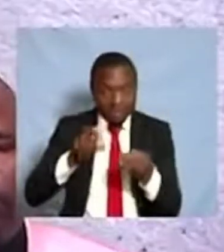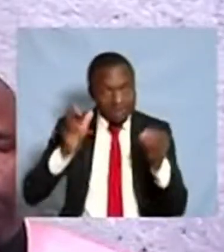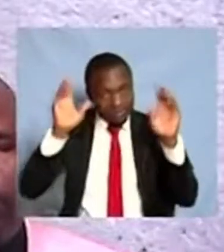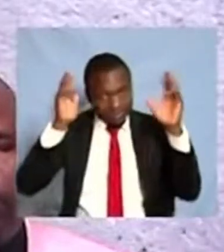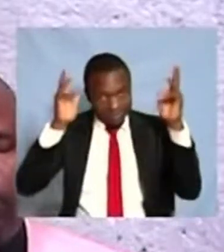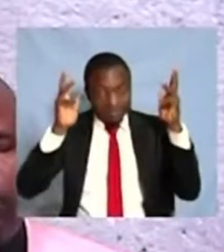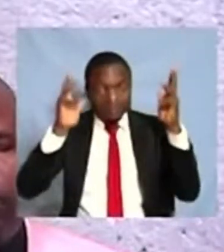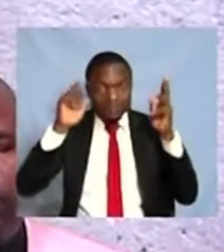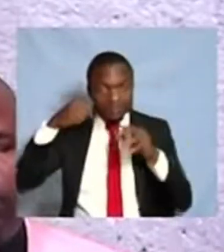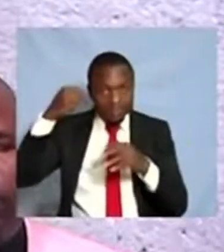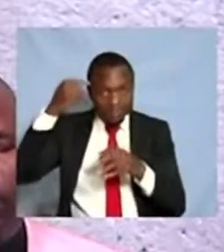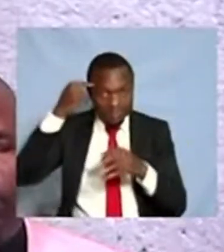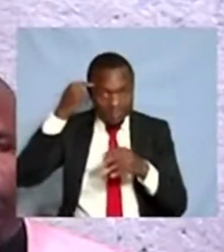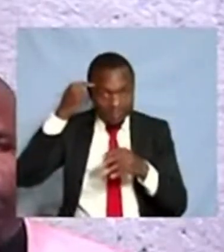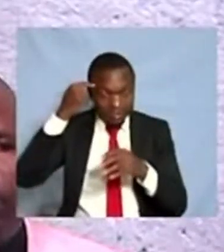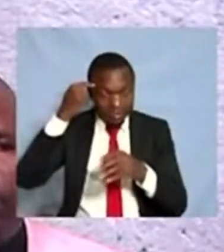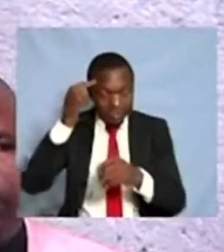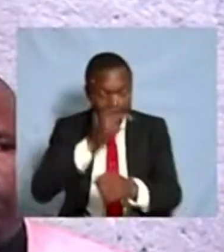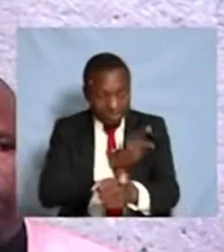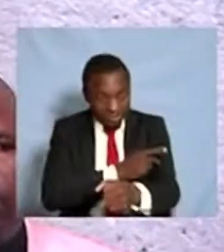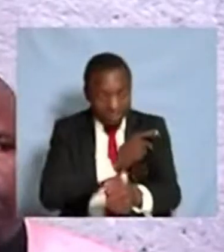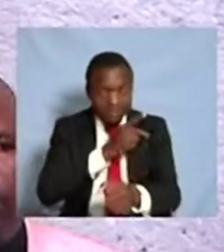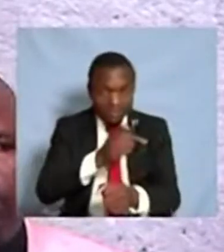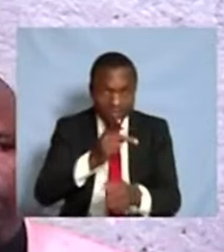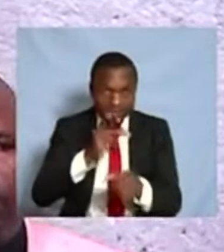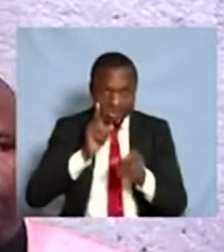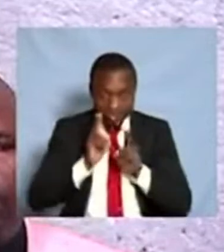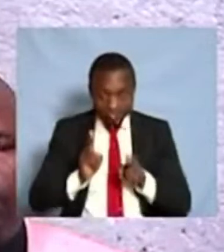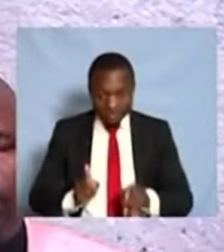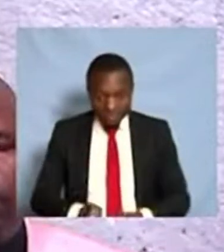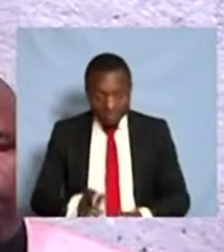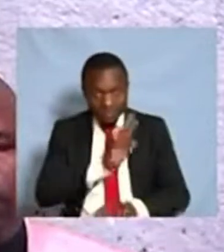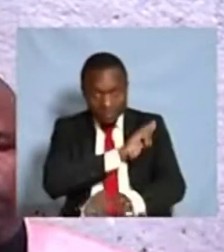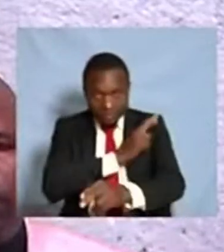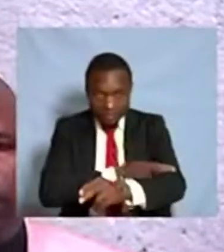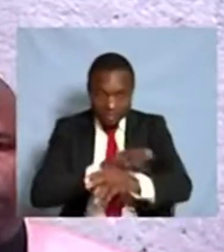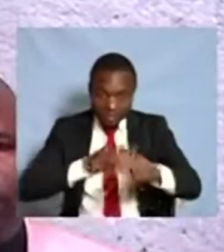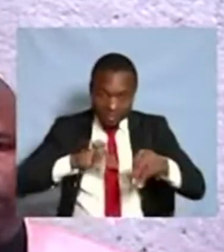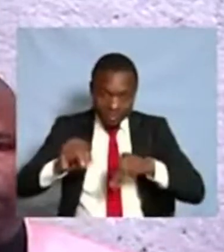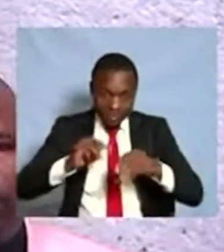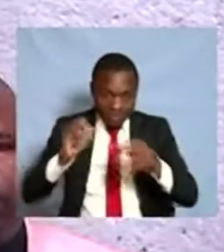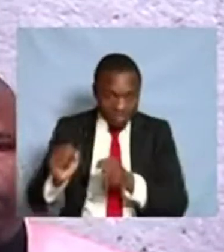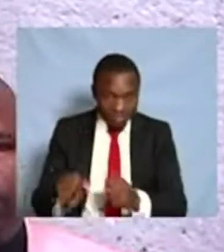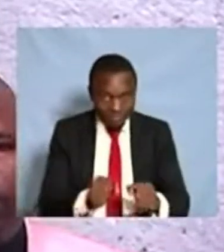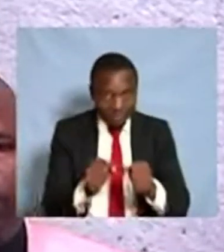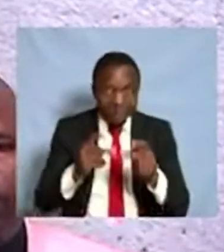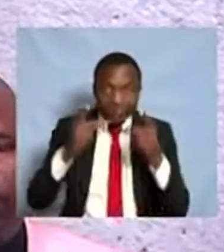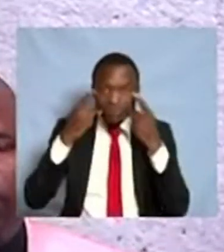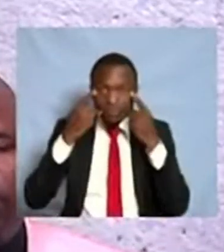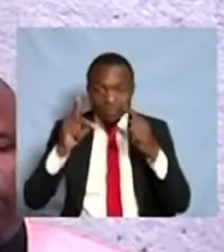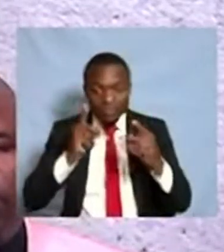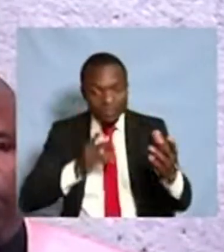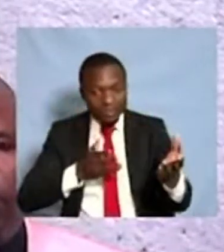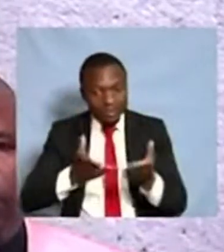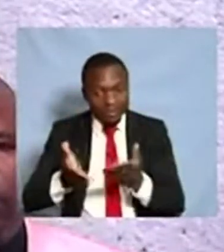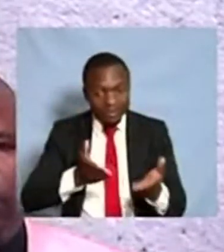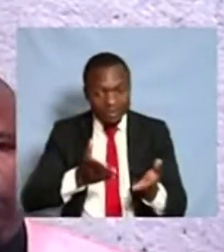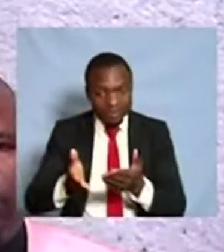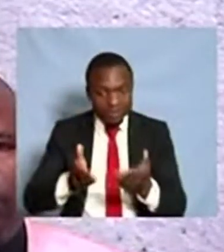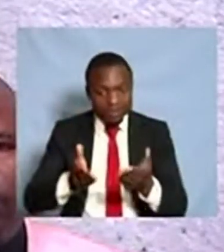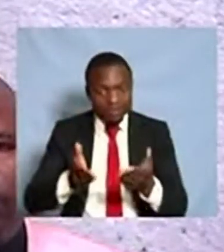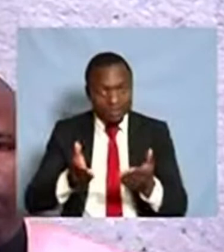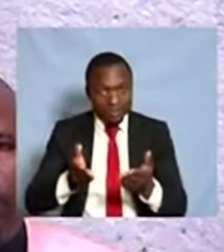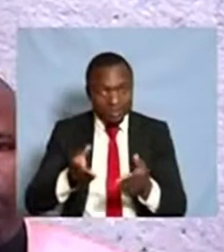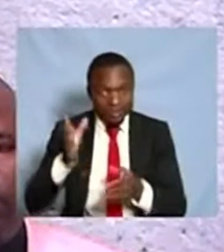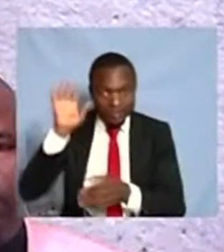for decentralizing the human resource management system in the public service to the